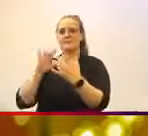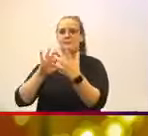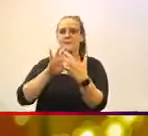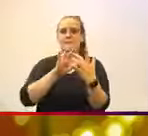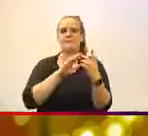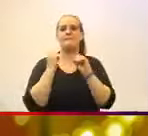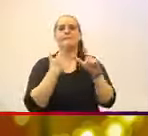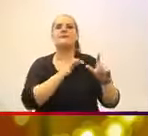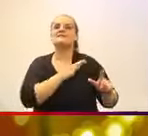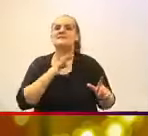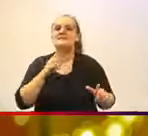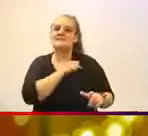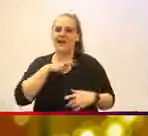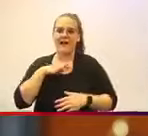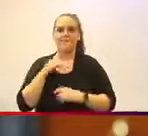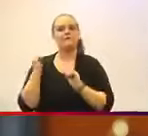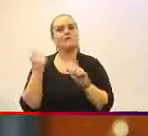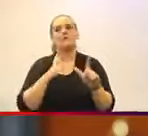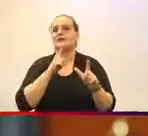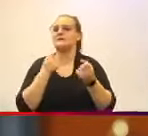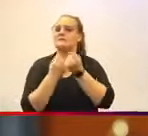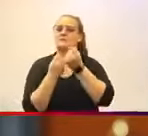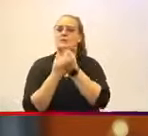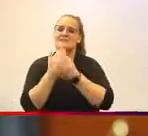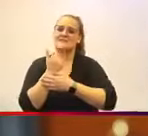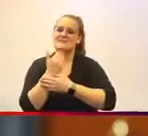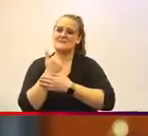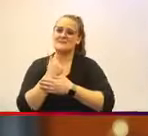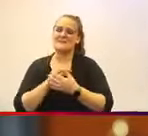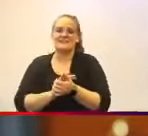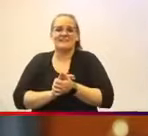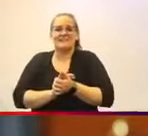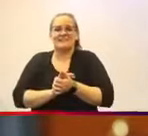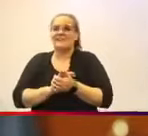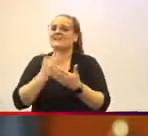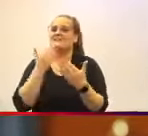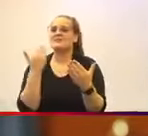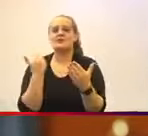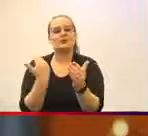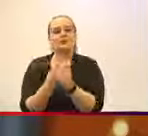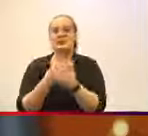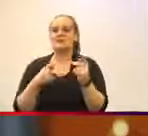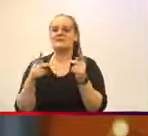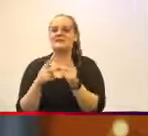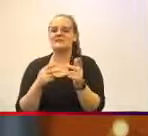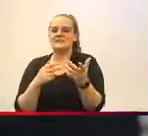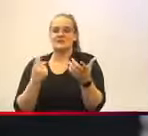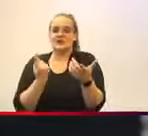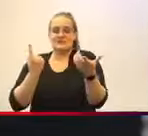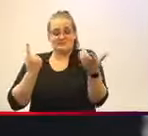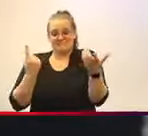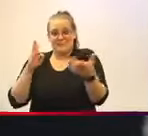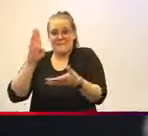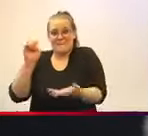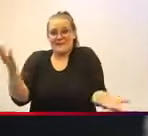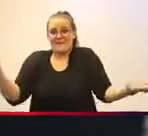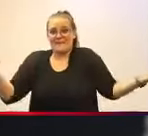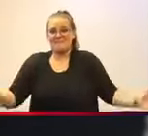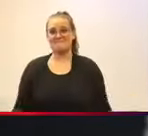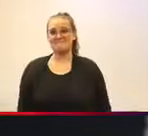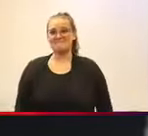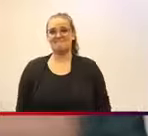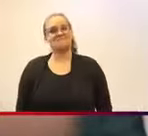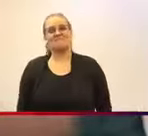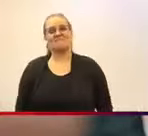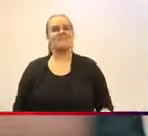is so supportive and sweet, and it's just such a good place to just be. I've also gotten a